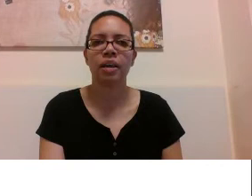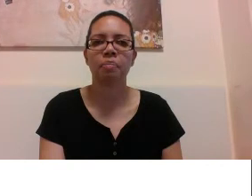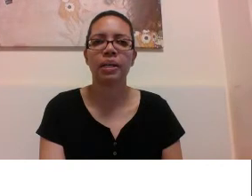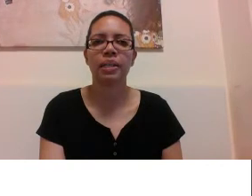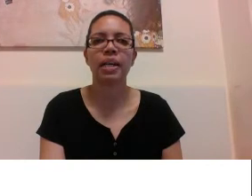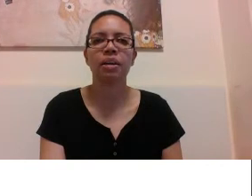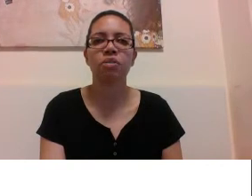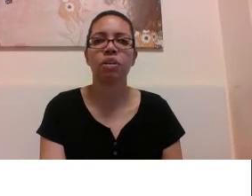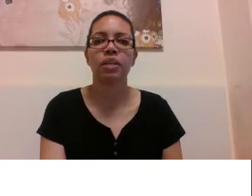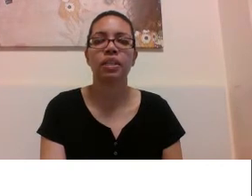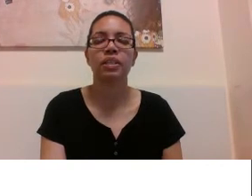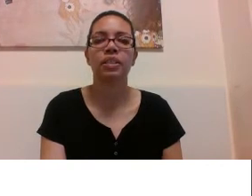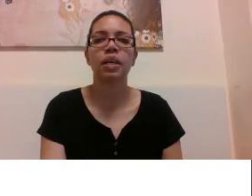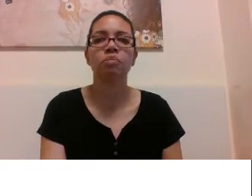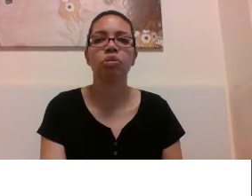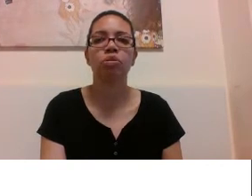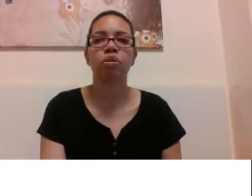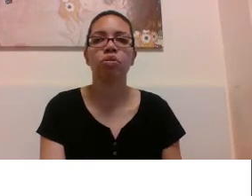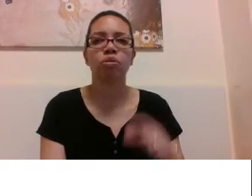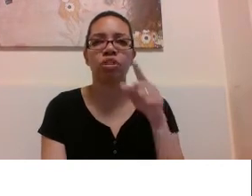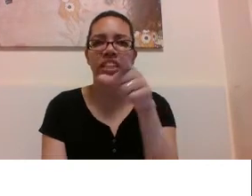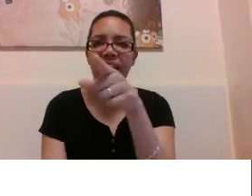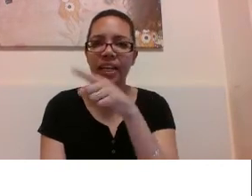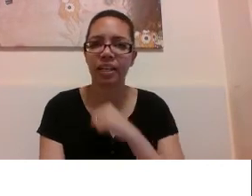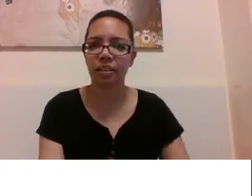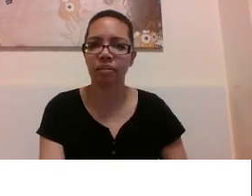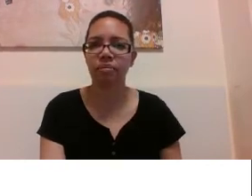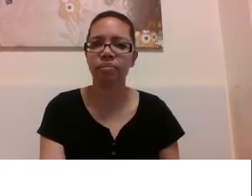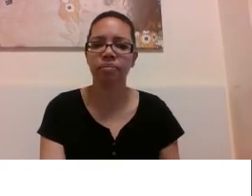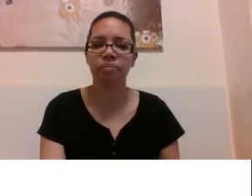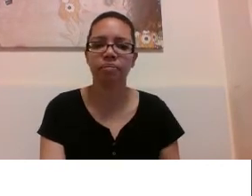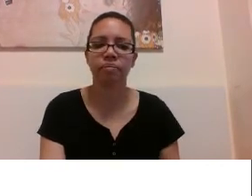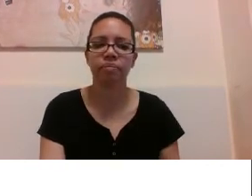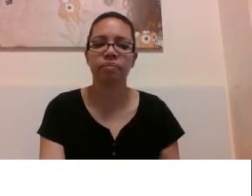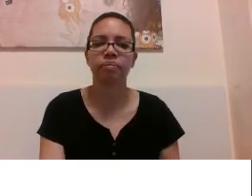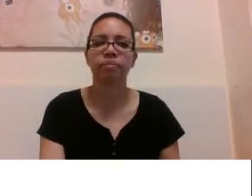Okay, but now it's time to go to jail!